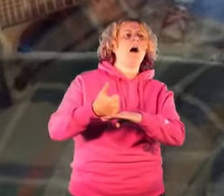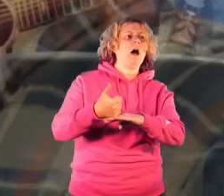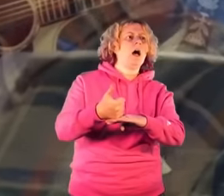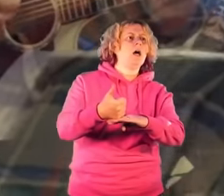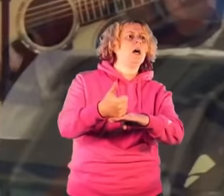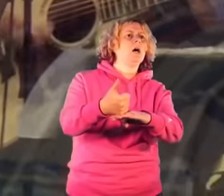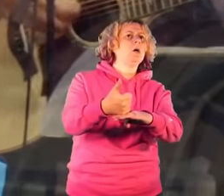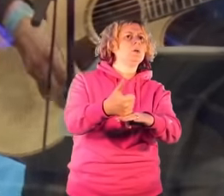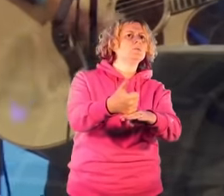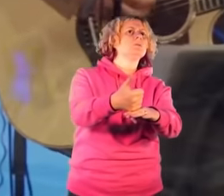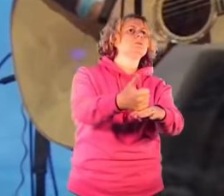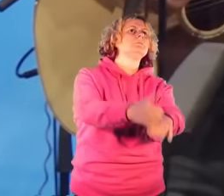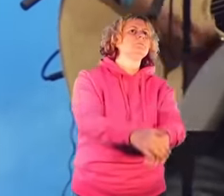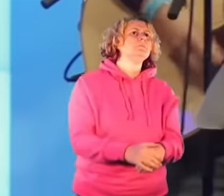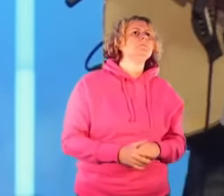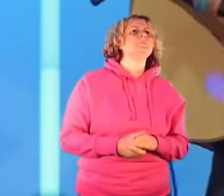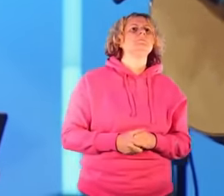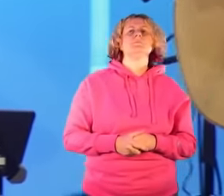ground.